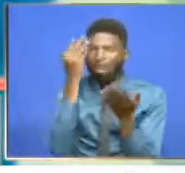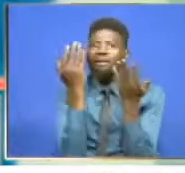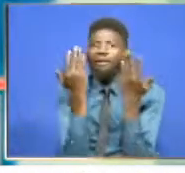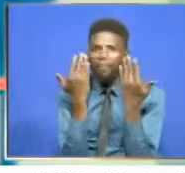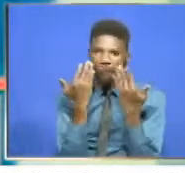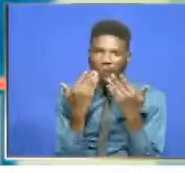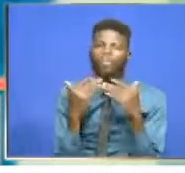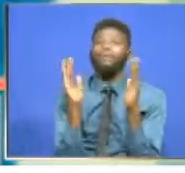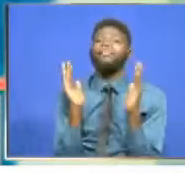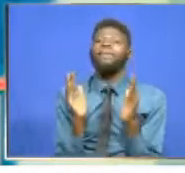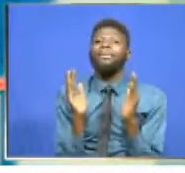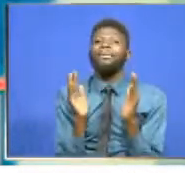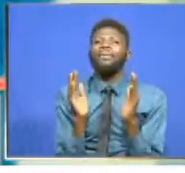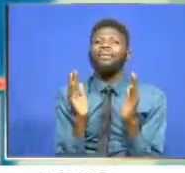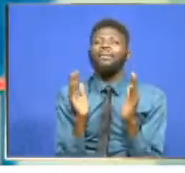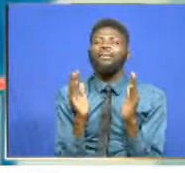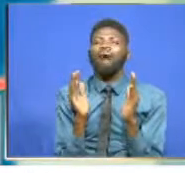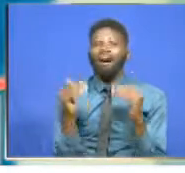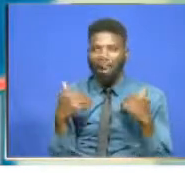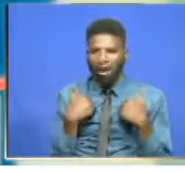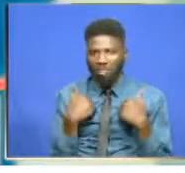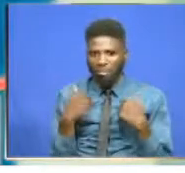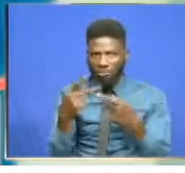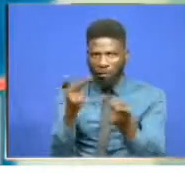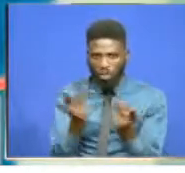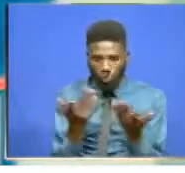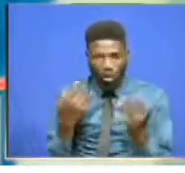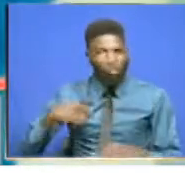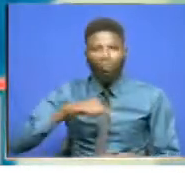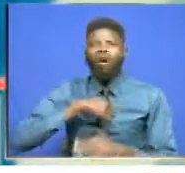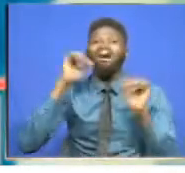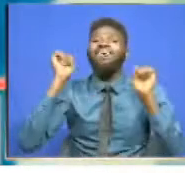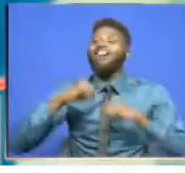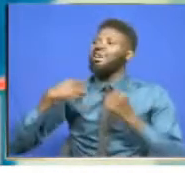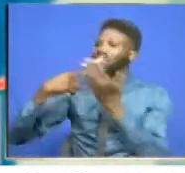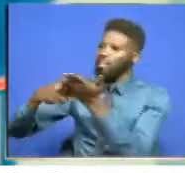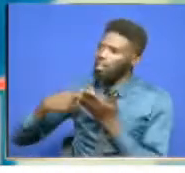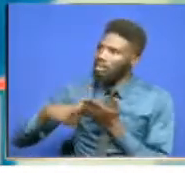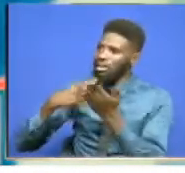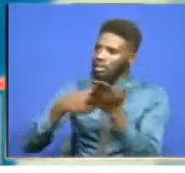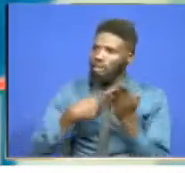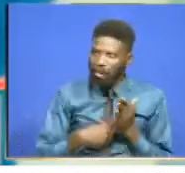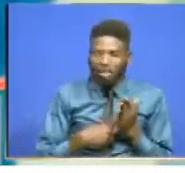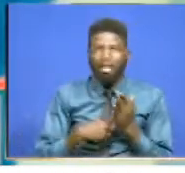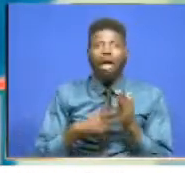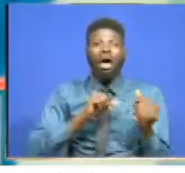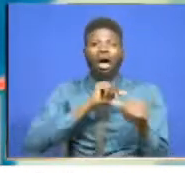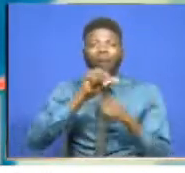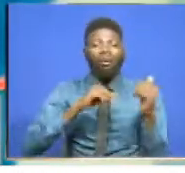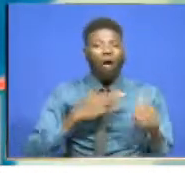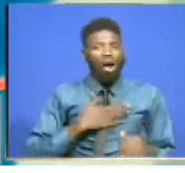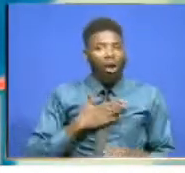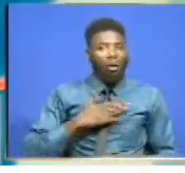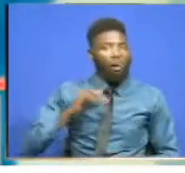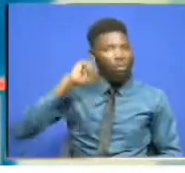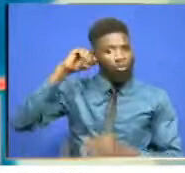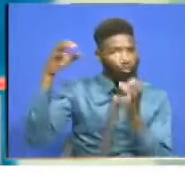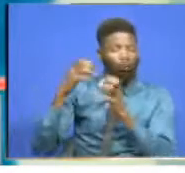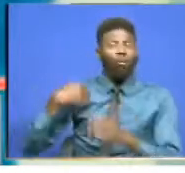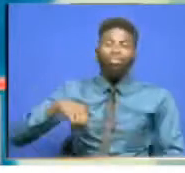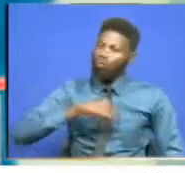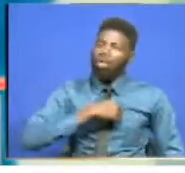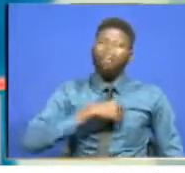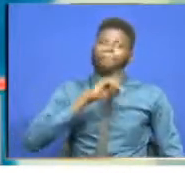a place to ventilate our thinking about the political party to which we subscribe, we need to be patriotic